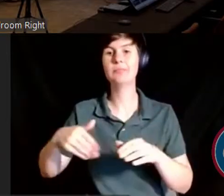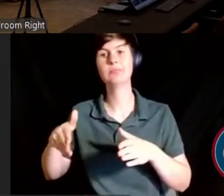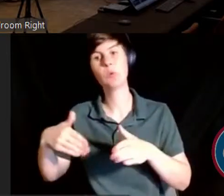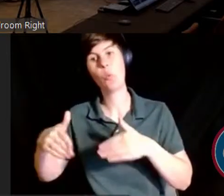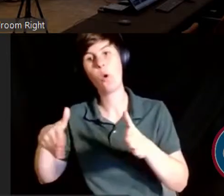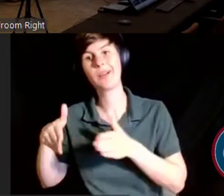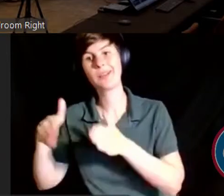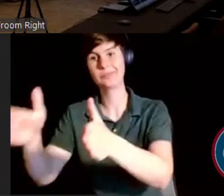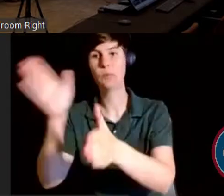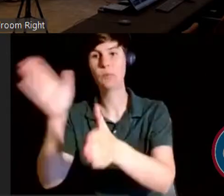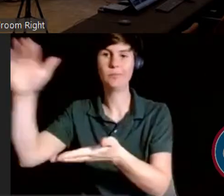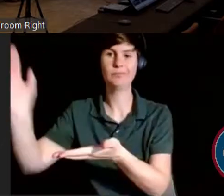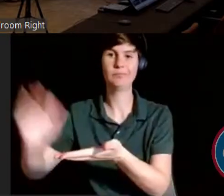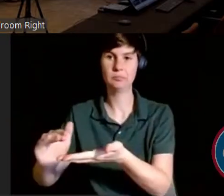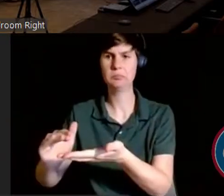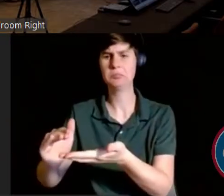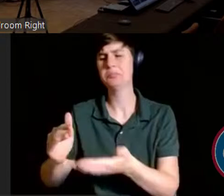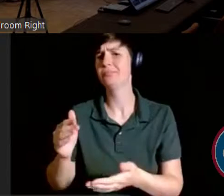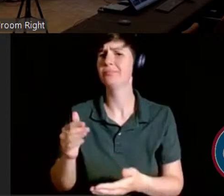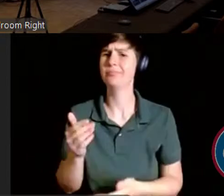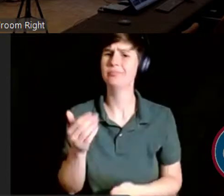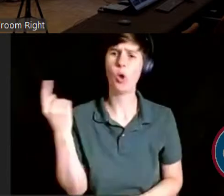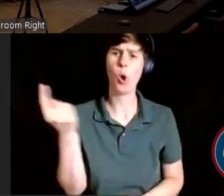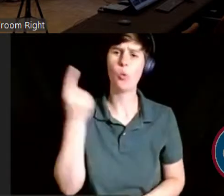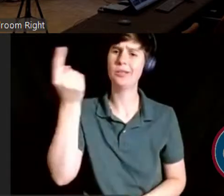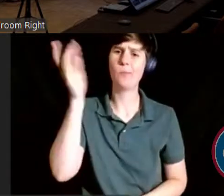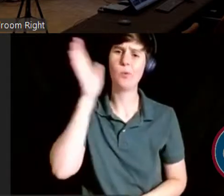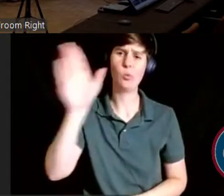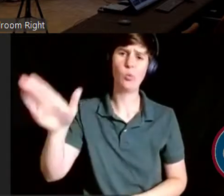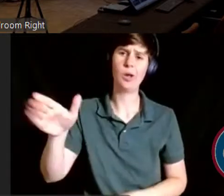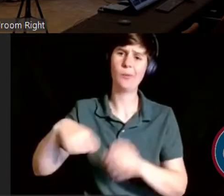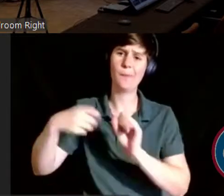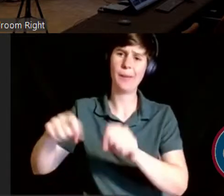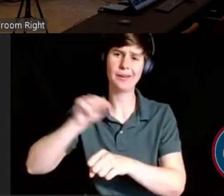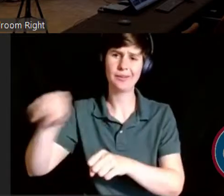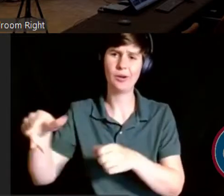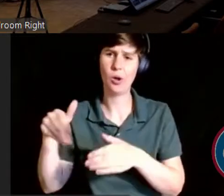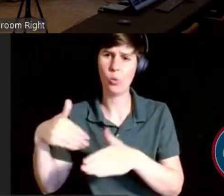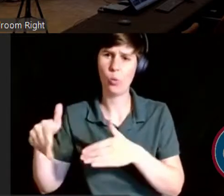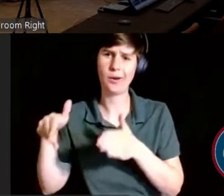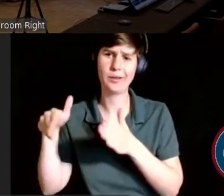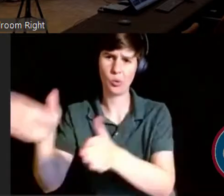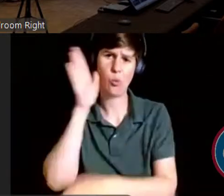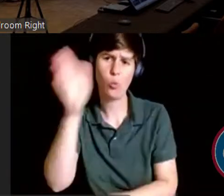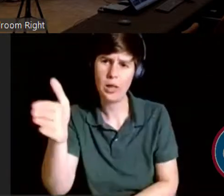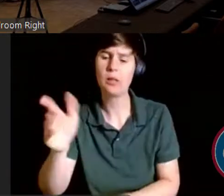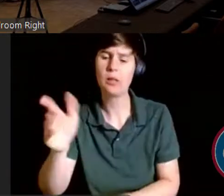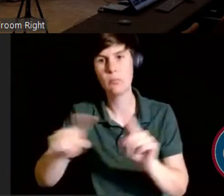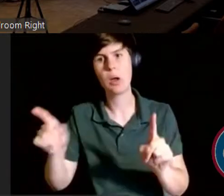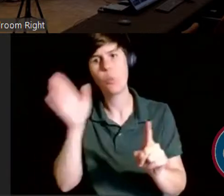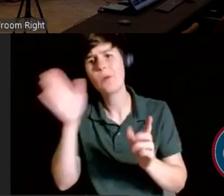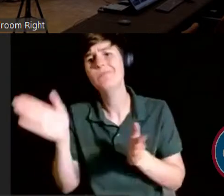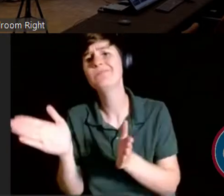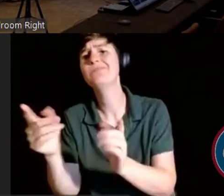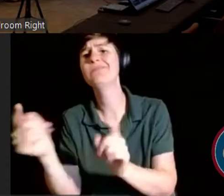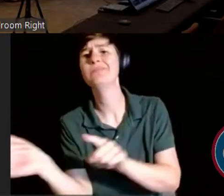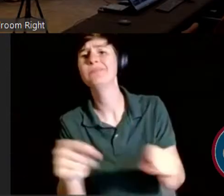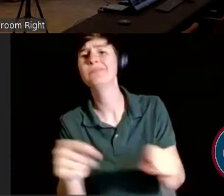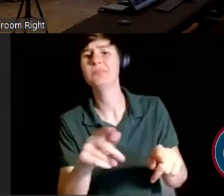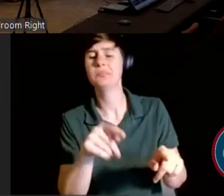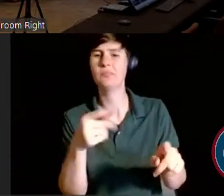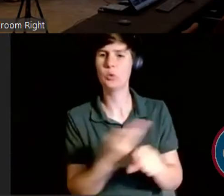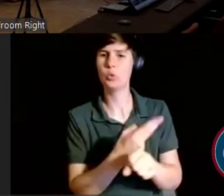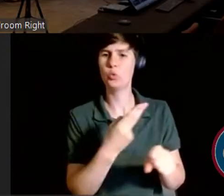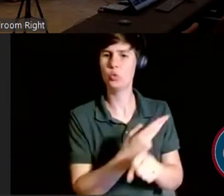but that's true of every no one follows 100% of the time. So I don't want to get too far down the rabbit